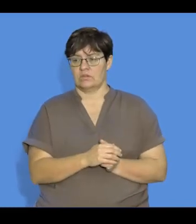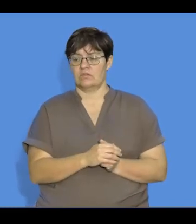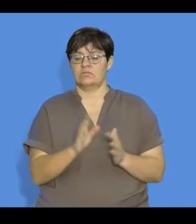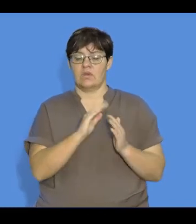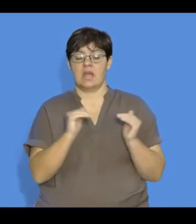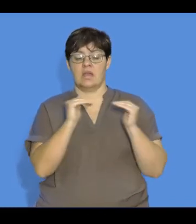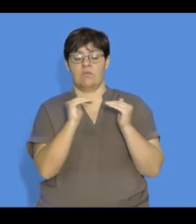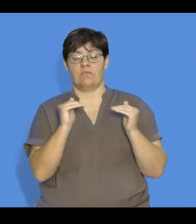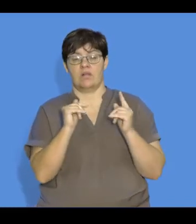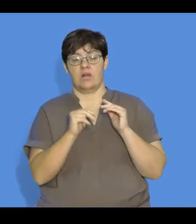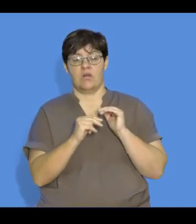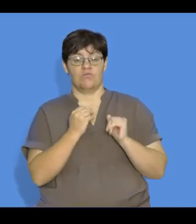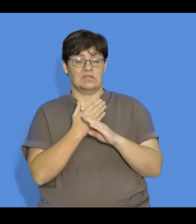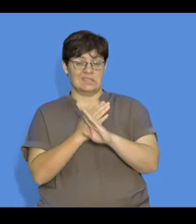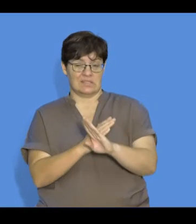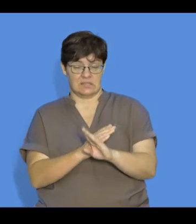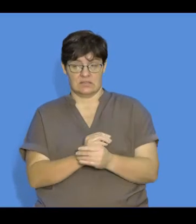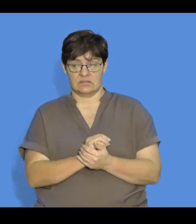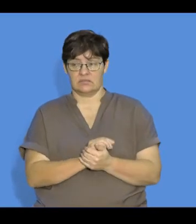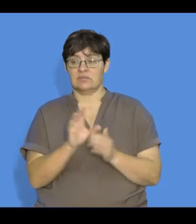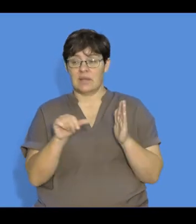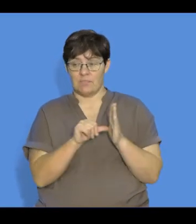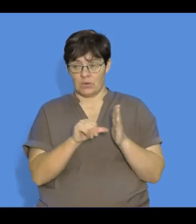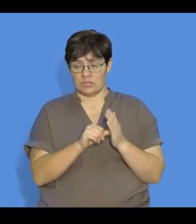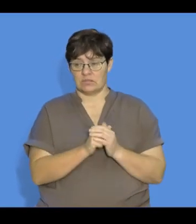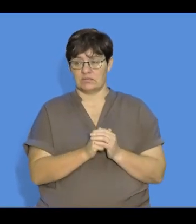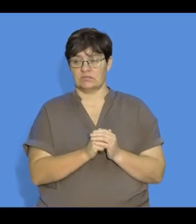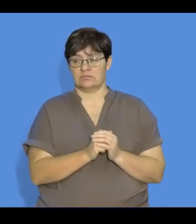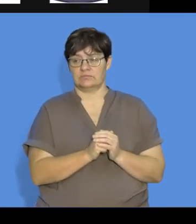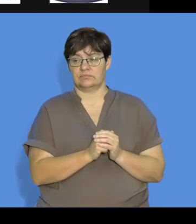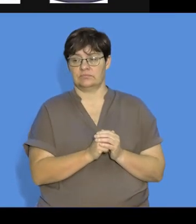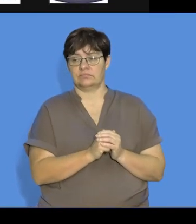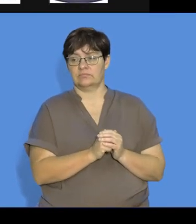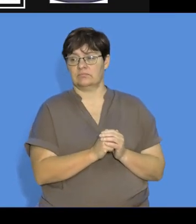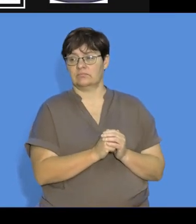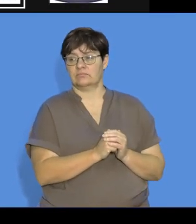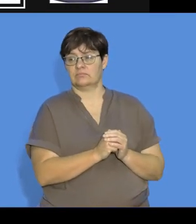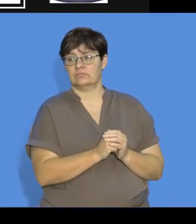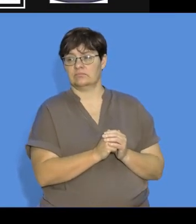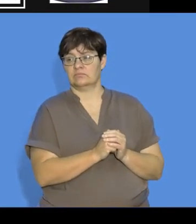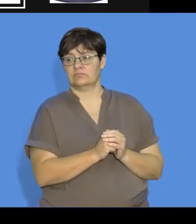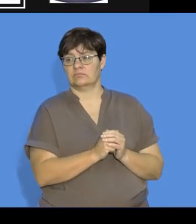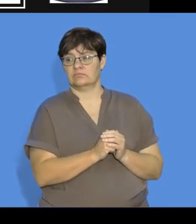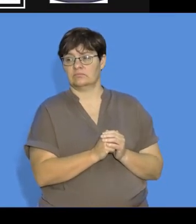equivalent resistance in this case, there's something that's very important that we need to take note of, right?